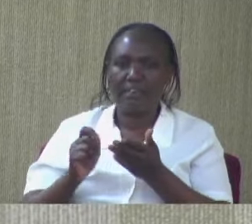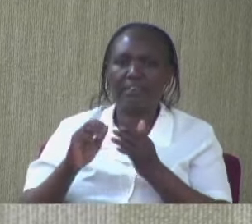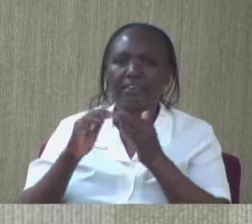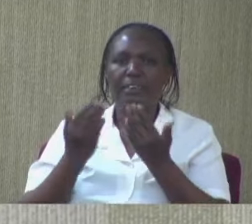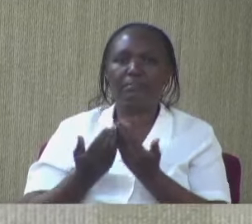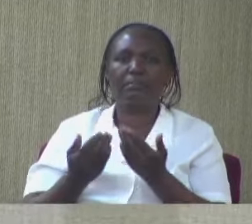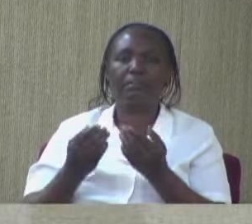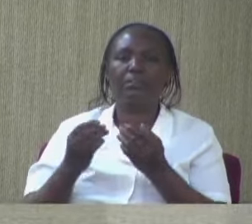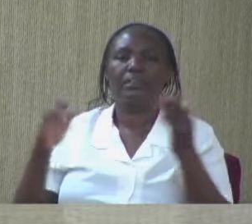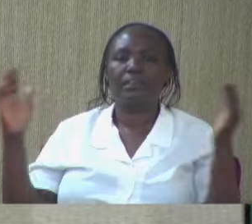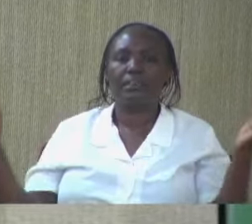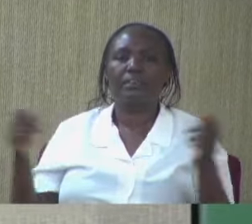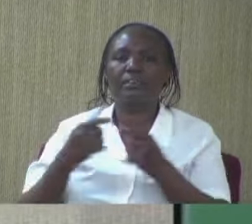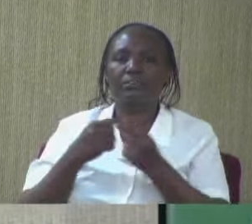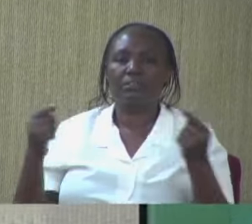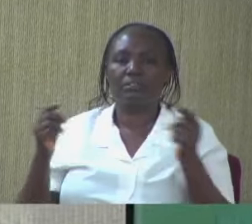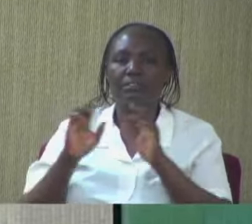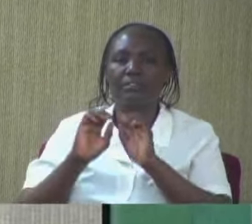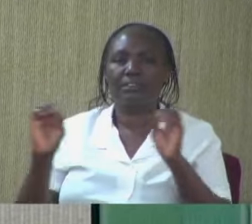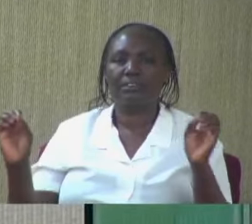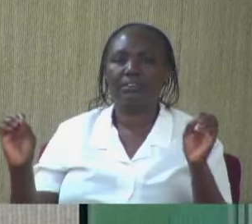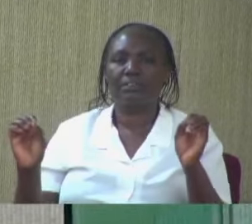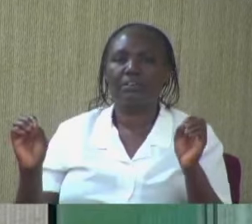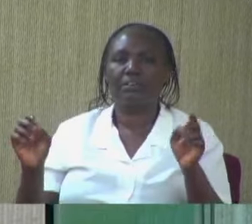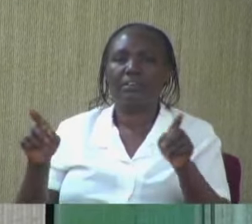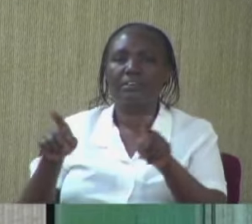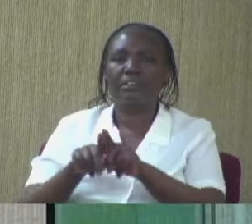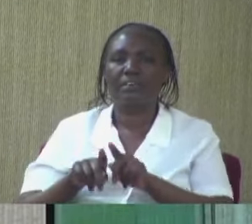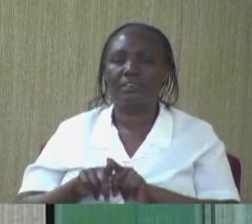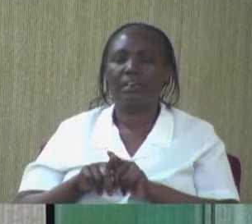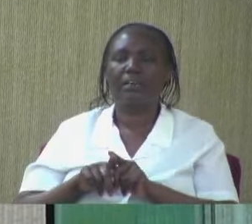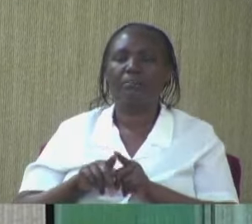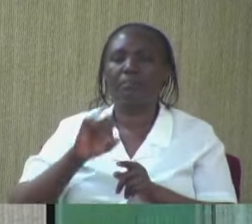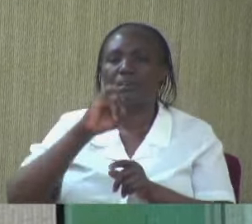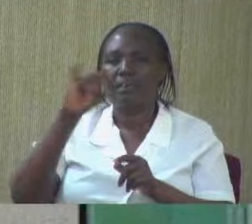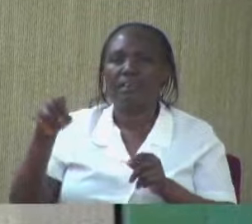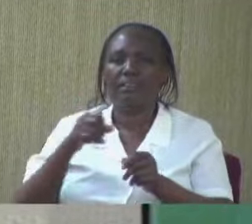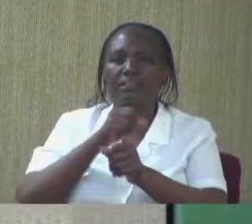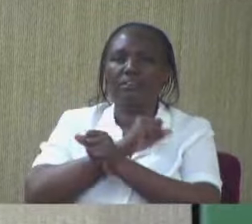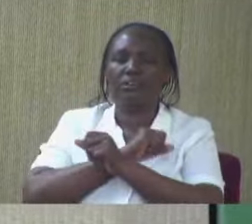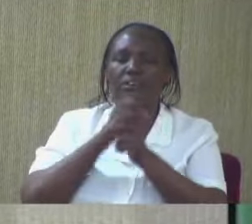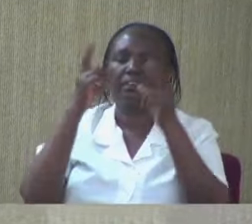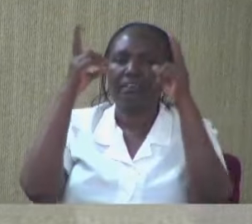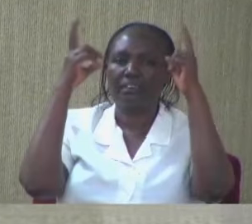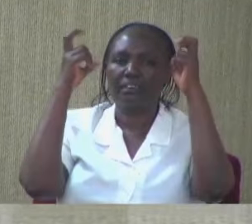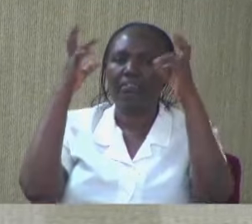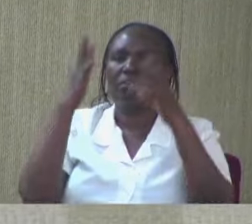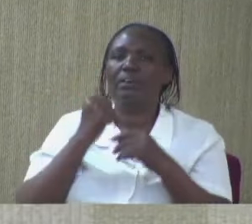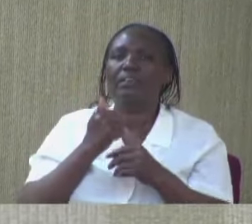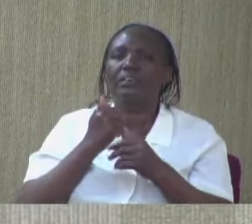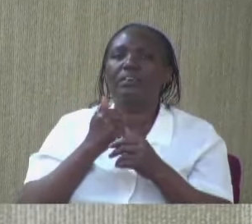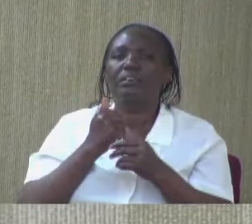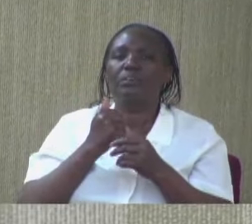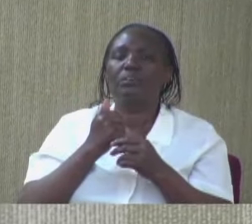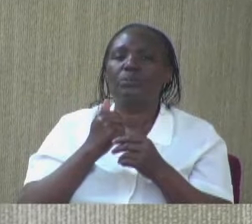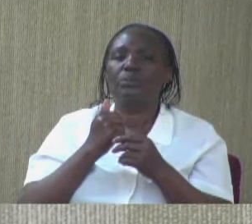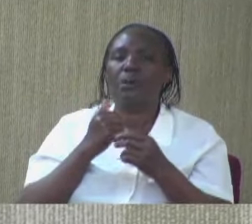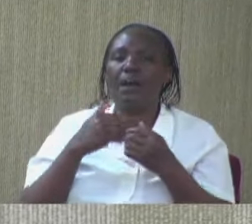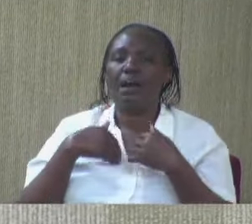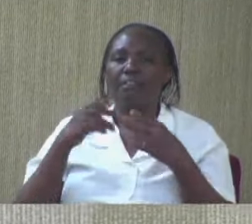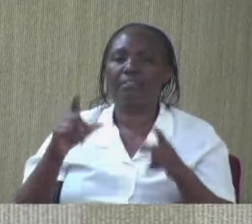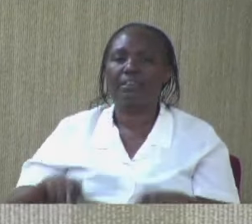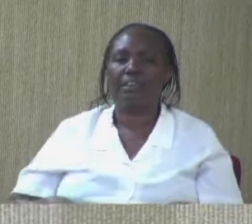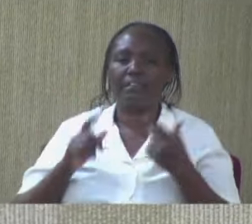Controversy. Just like the devil wanted to take the life of John so that he will not pen the book of Revelation.